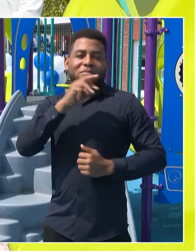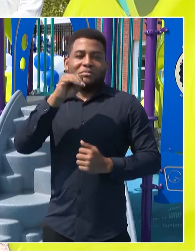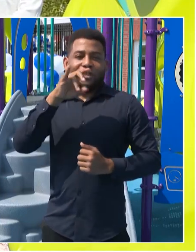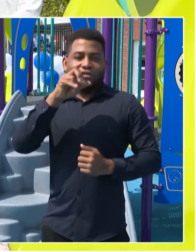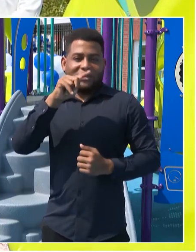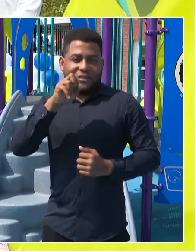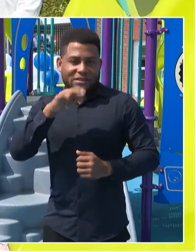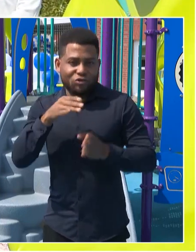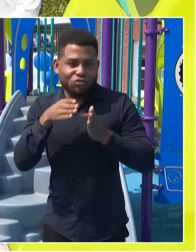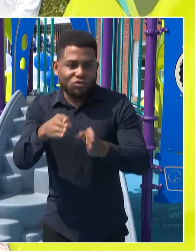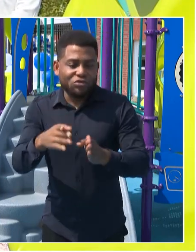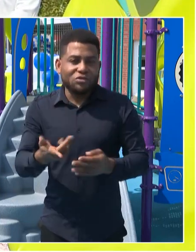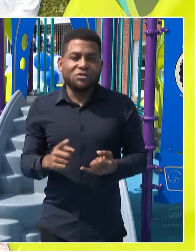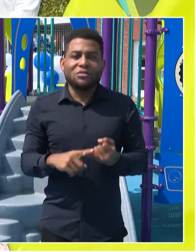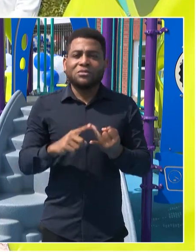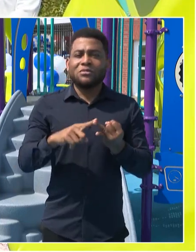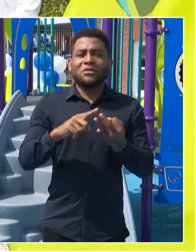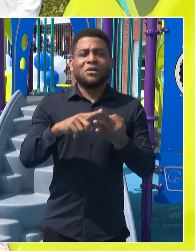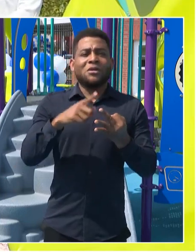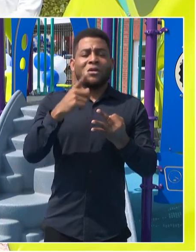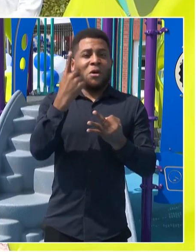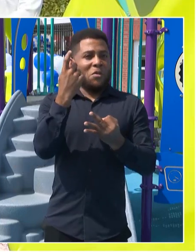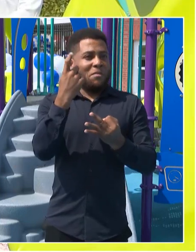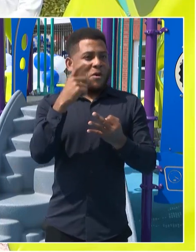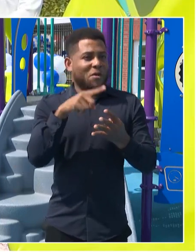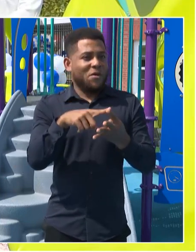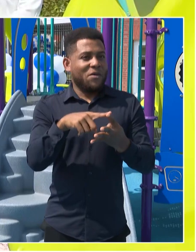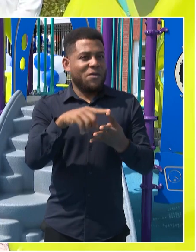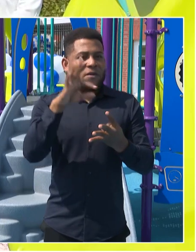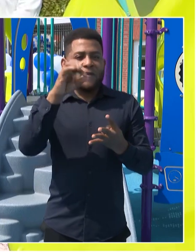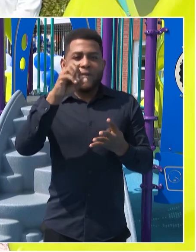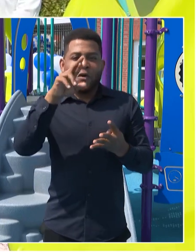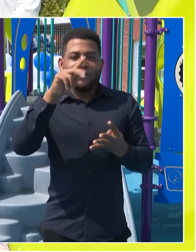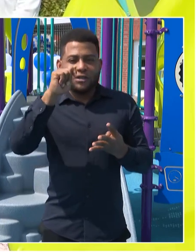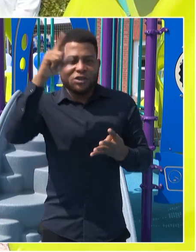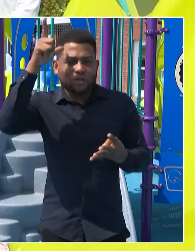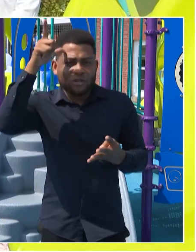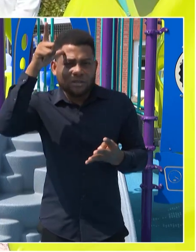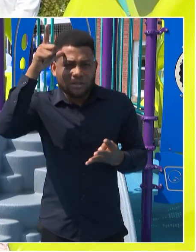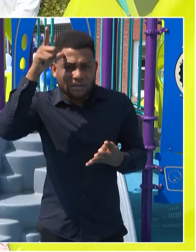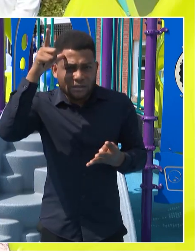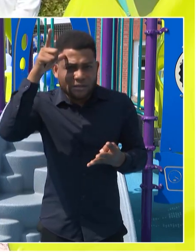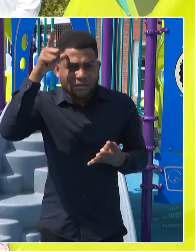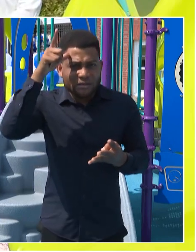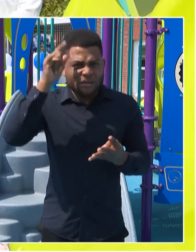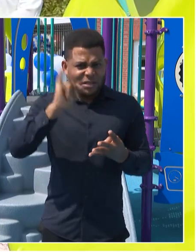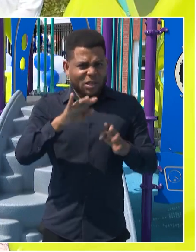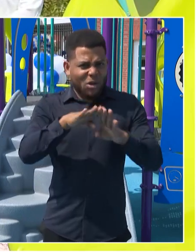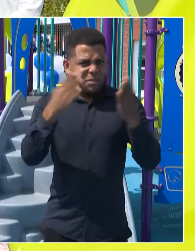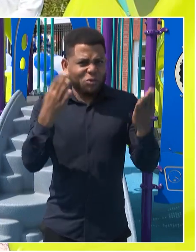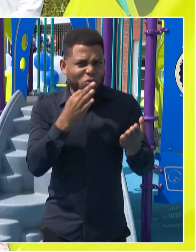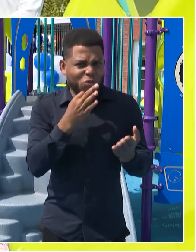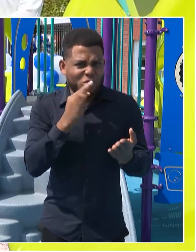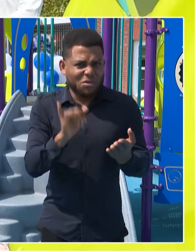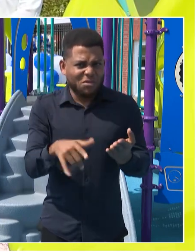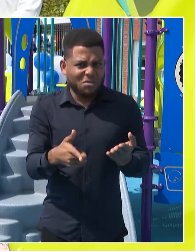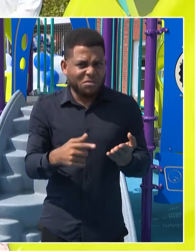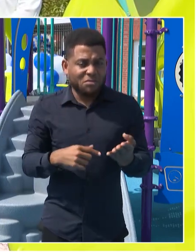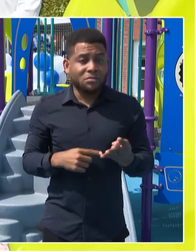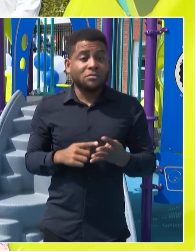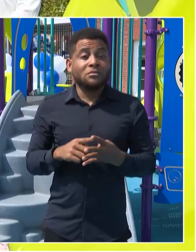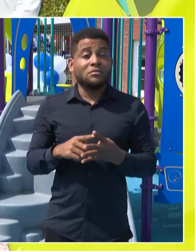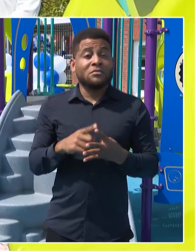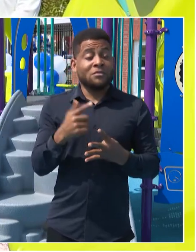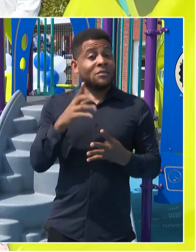at Fort Lincoln, and we're going to open that too. So I'm proud to be, and I say this all the time wherever I